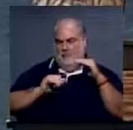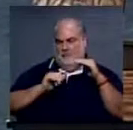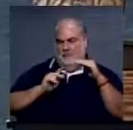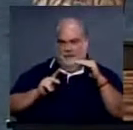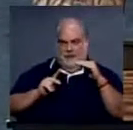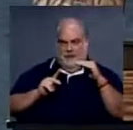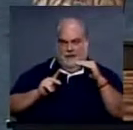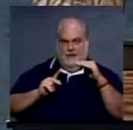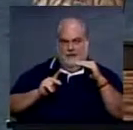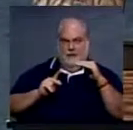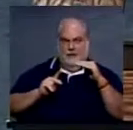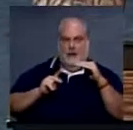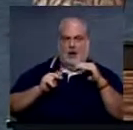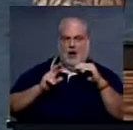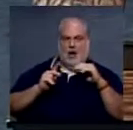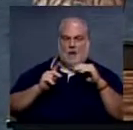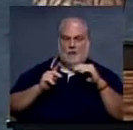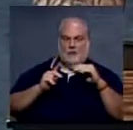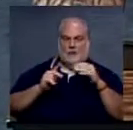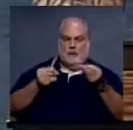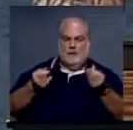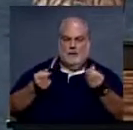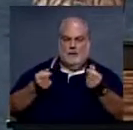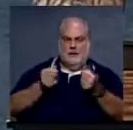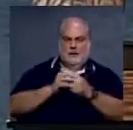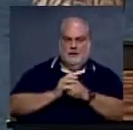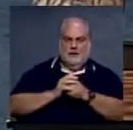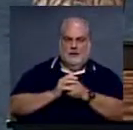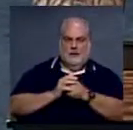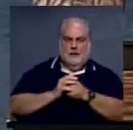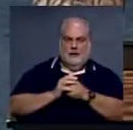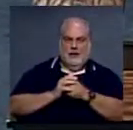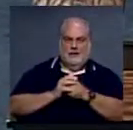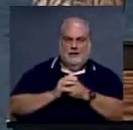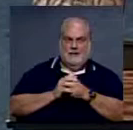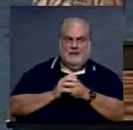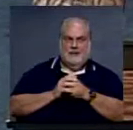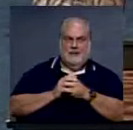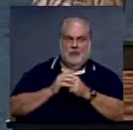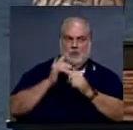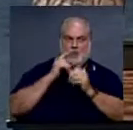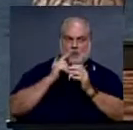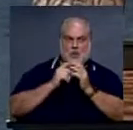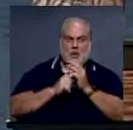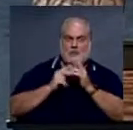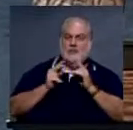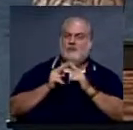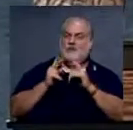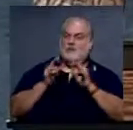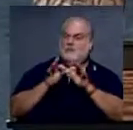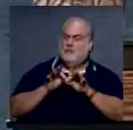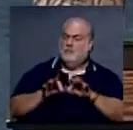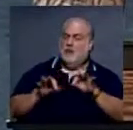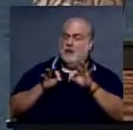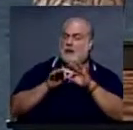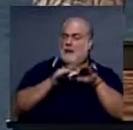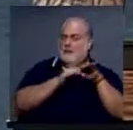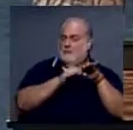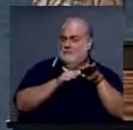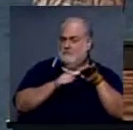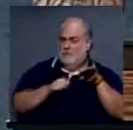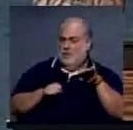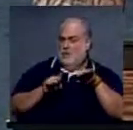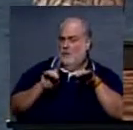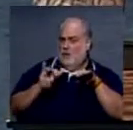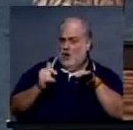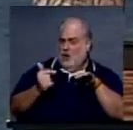the facility, Mr. Clark's property, and that's measured to the south. Notice one thing of importance about the facility where the dogs